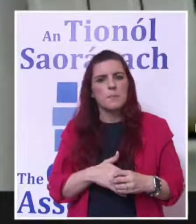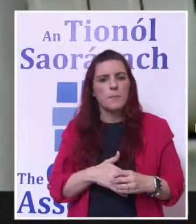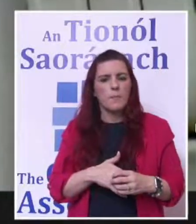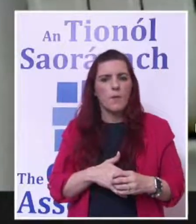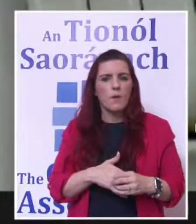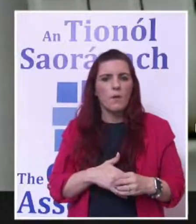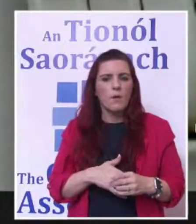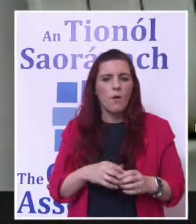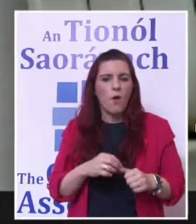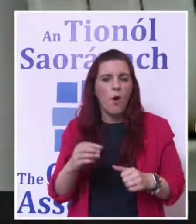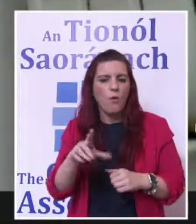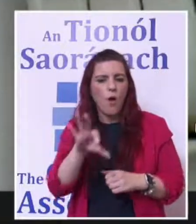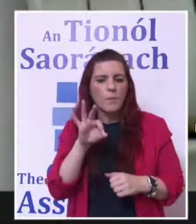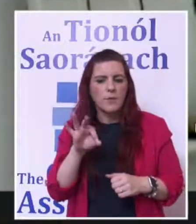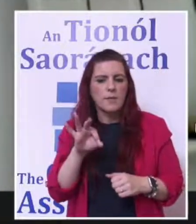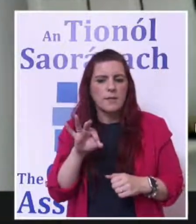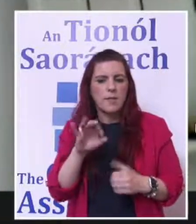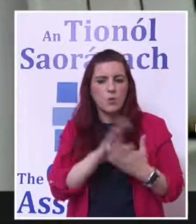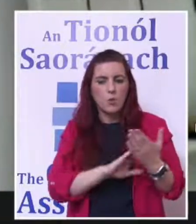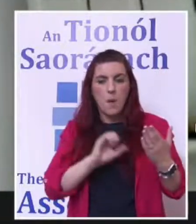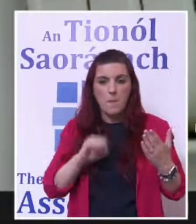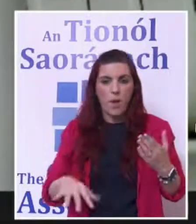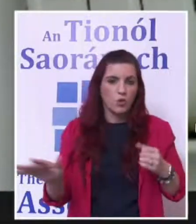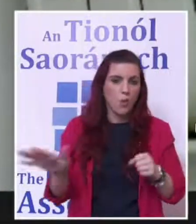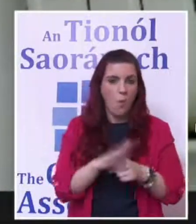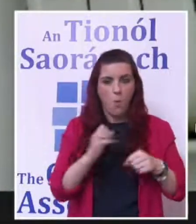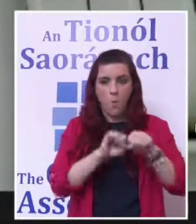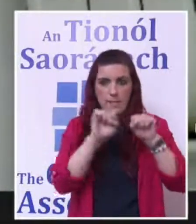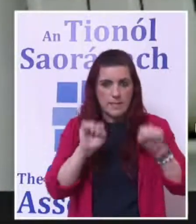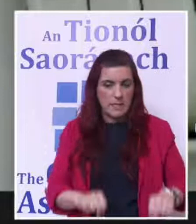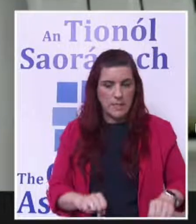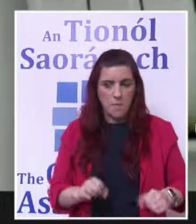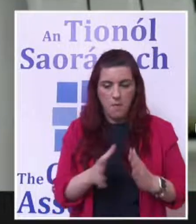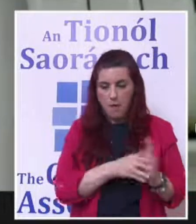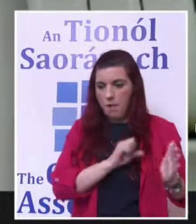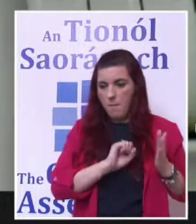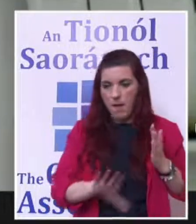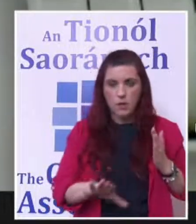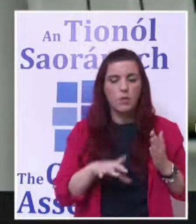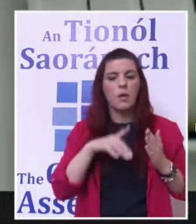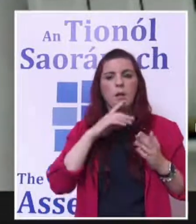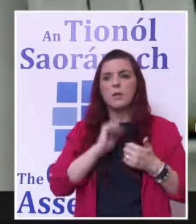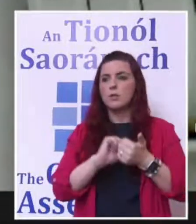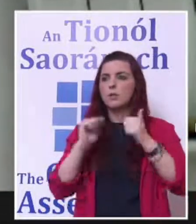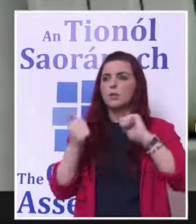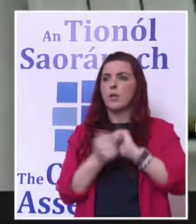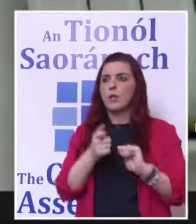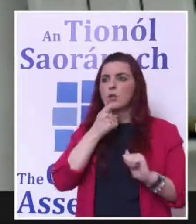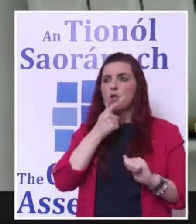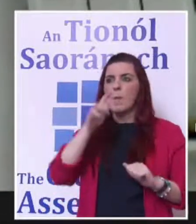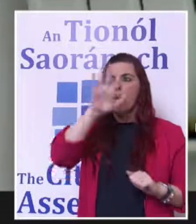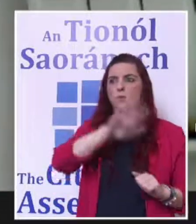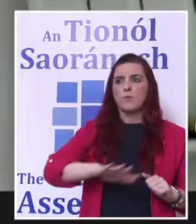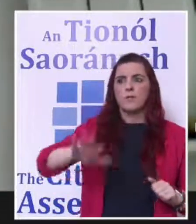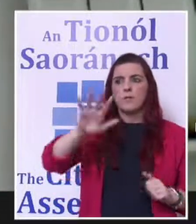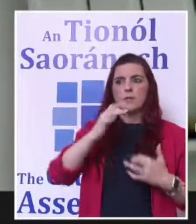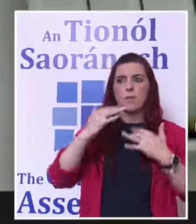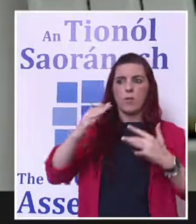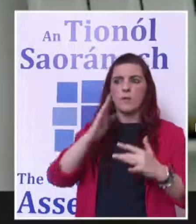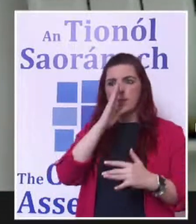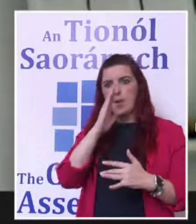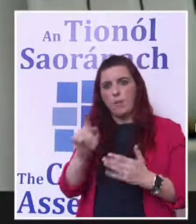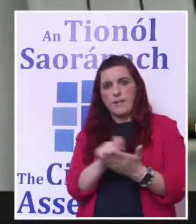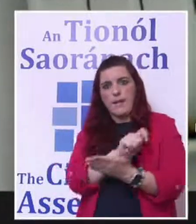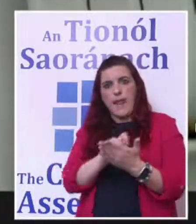it would be to actually just abolish the entire system as we now know it, replace a Dublin-wide regional assembly with a democratically elected